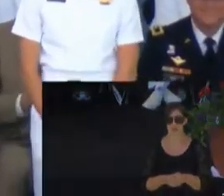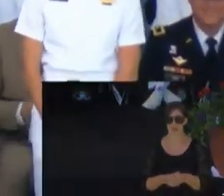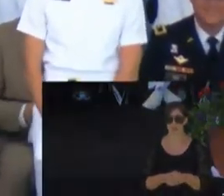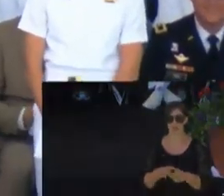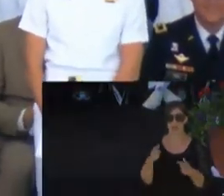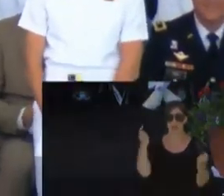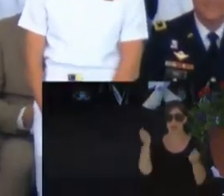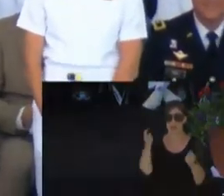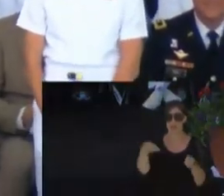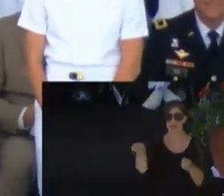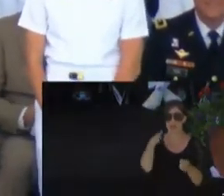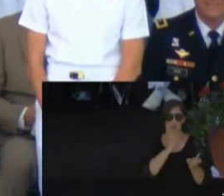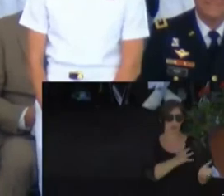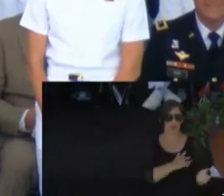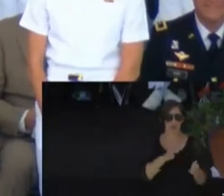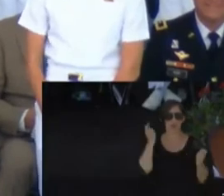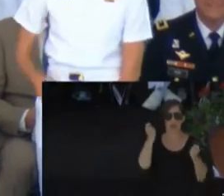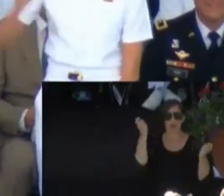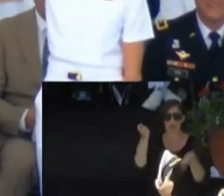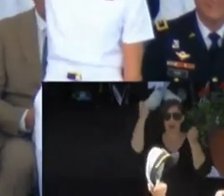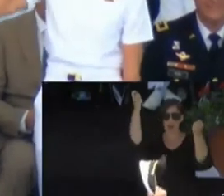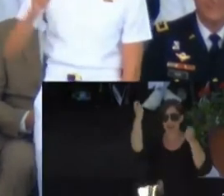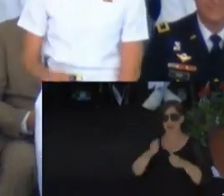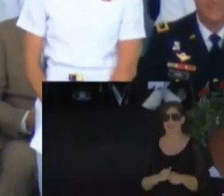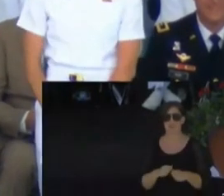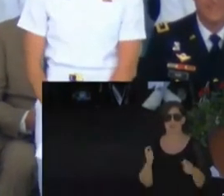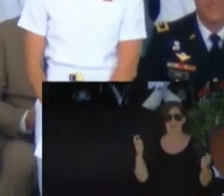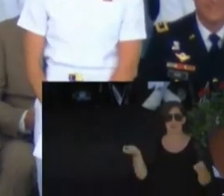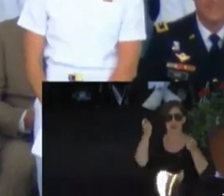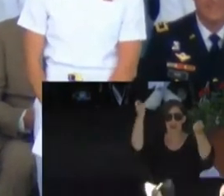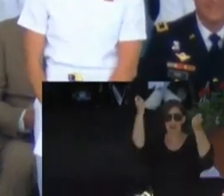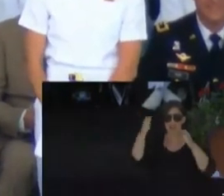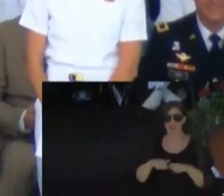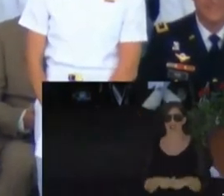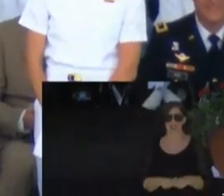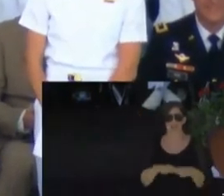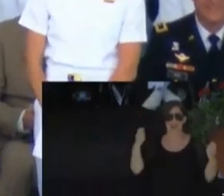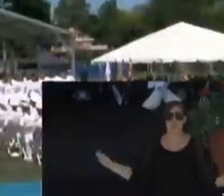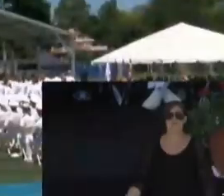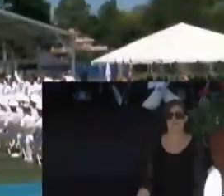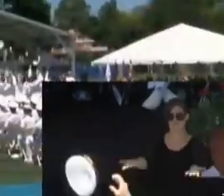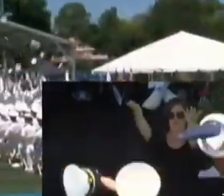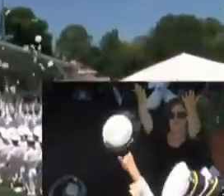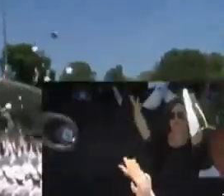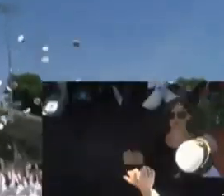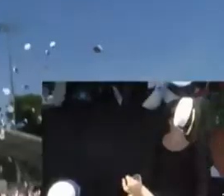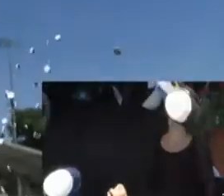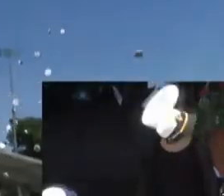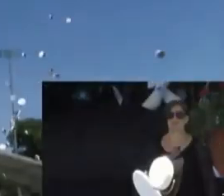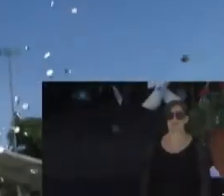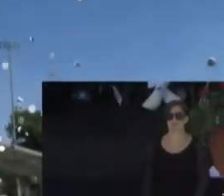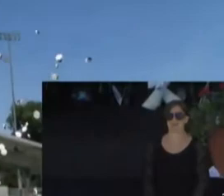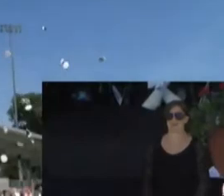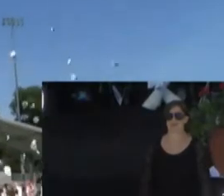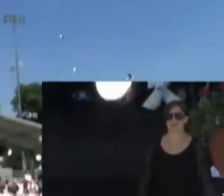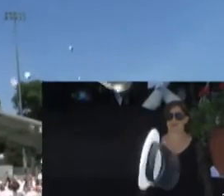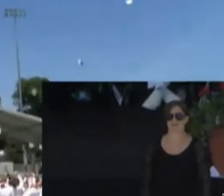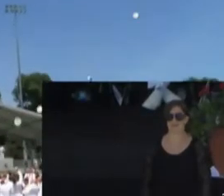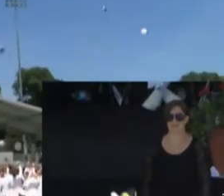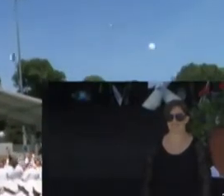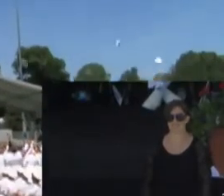3 cheers for those who were leaving behind. Hip, hip! Hip, hip! Hip, hip! Let's